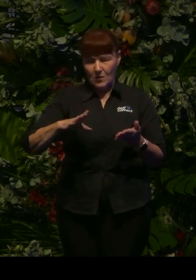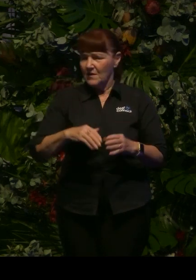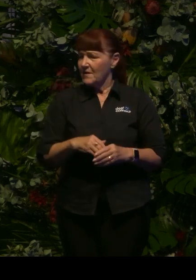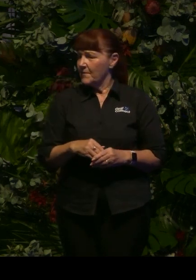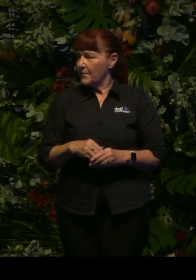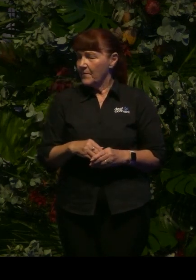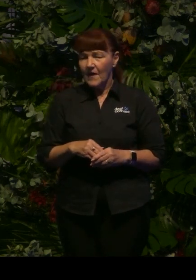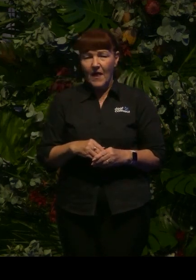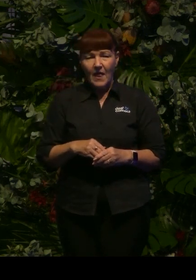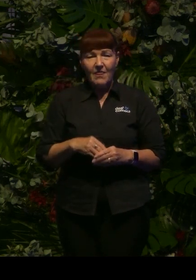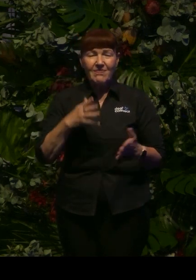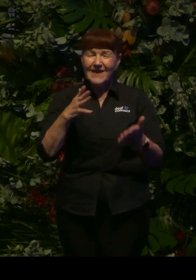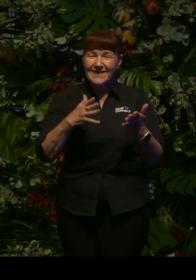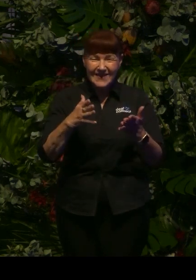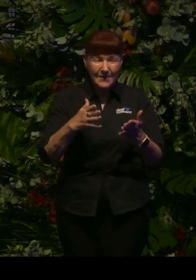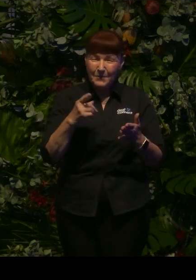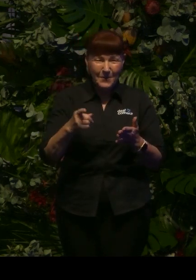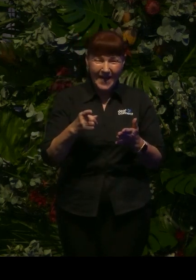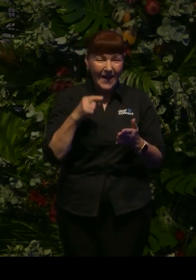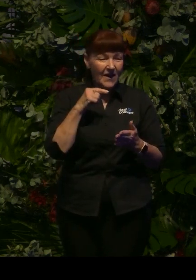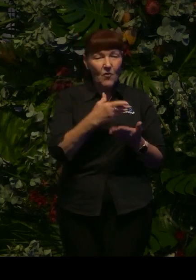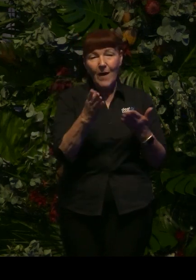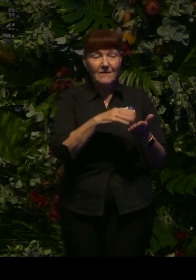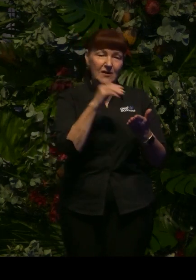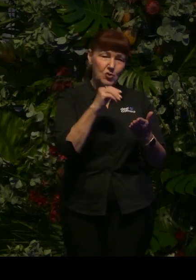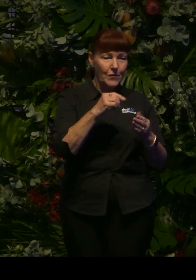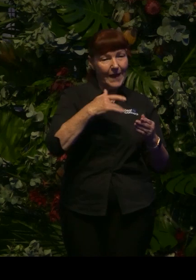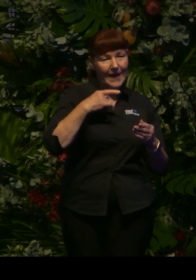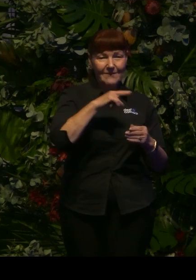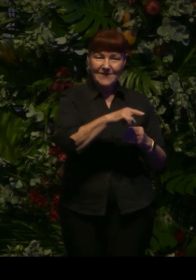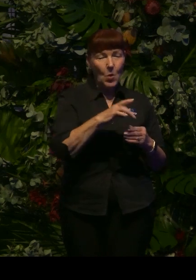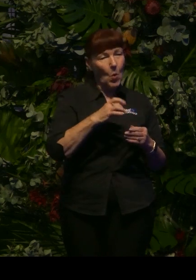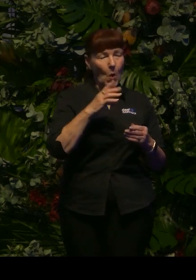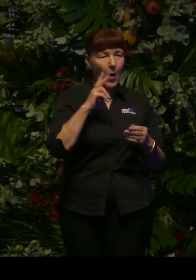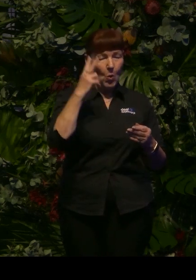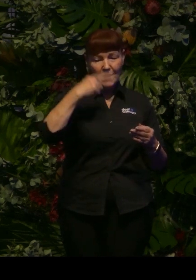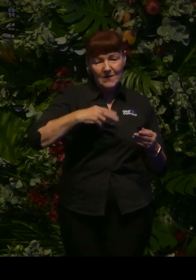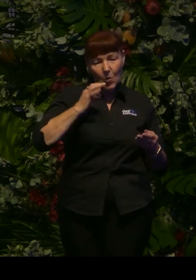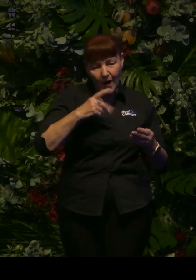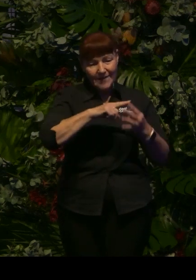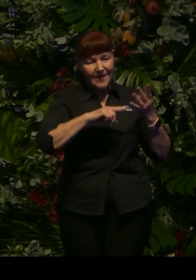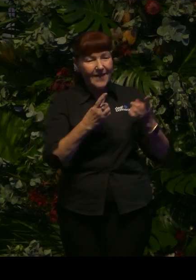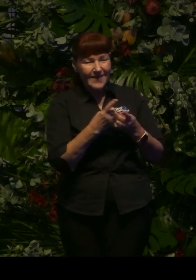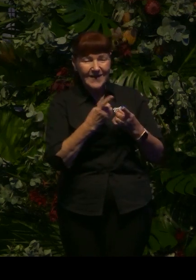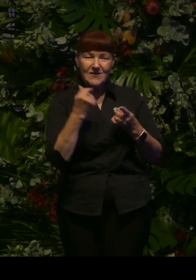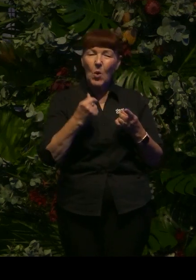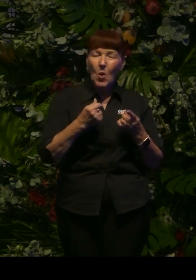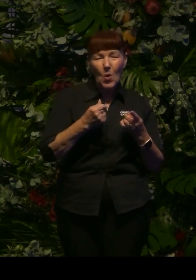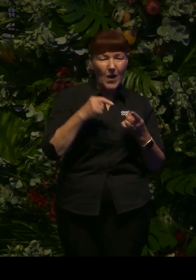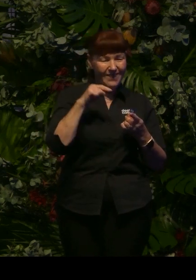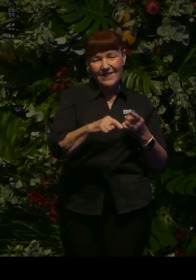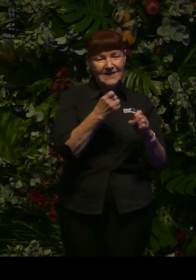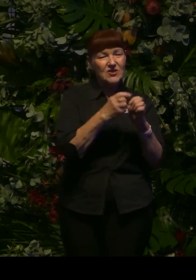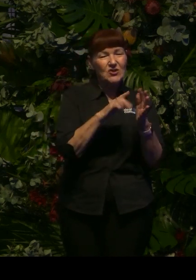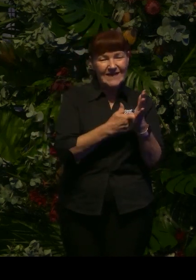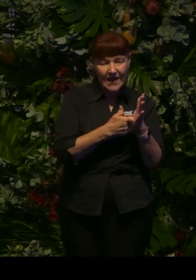It doesn't mean every student that lives in this zip code or looks like this, has this race or this gender identity or sexual